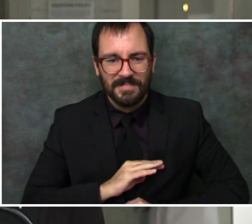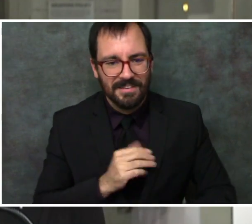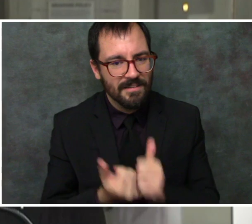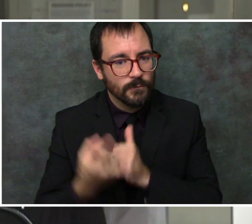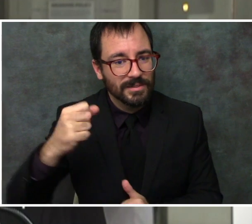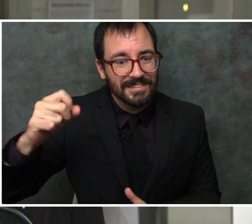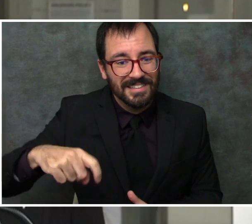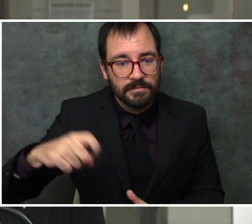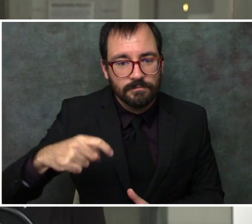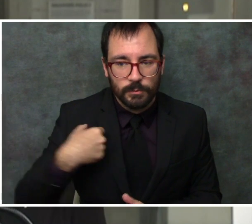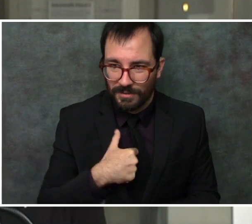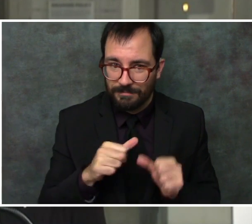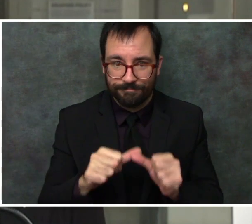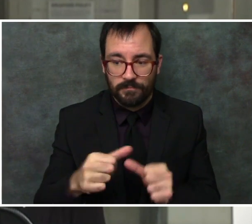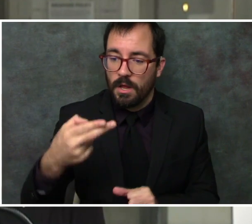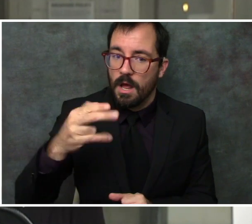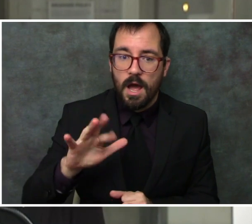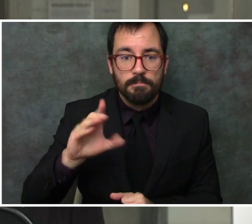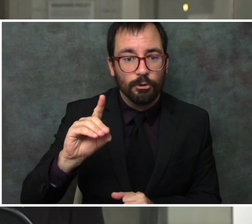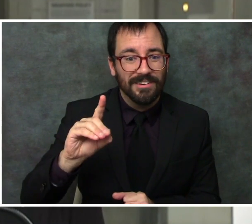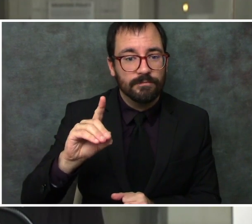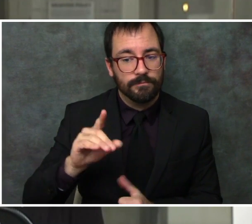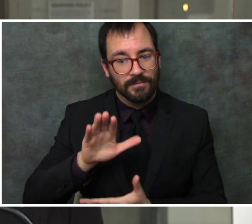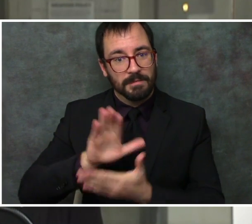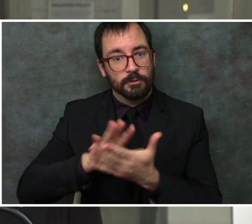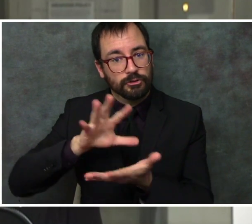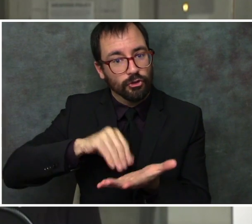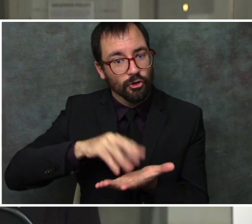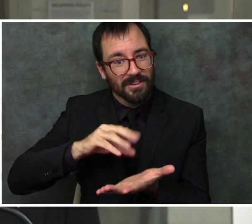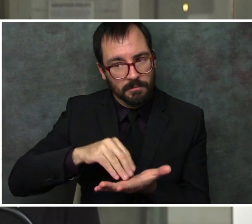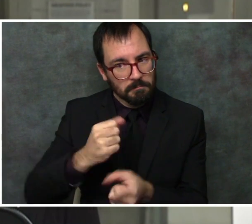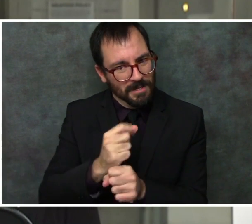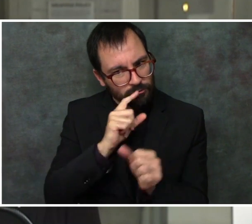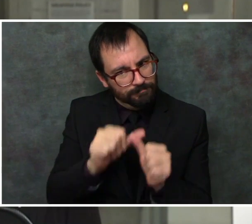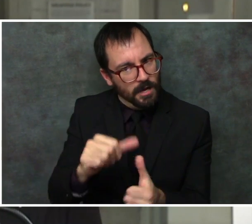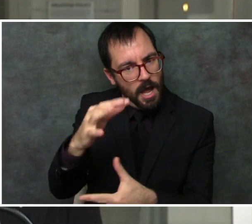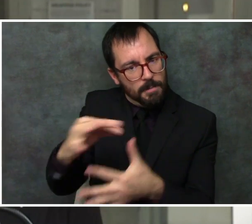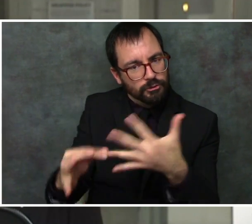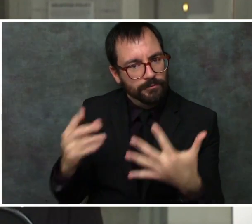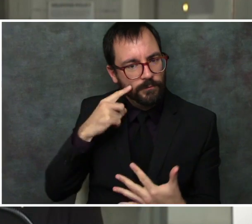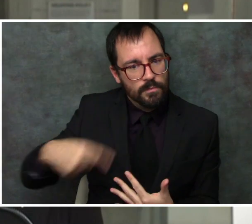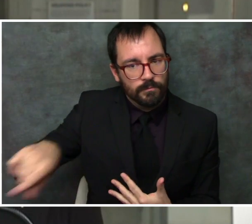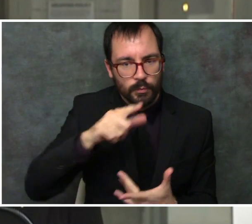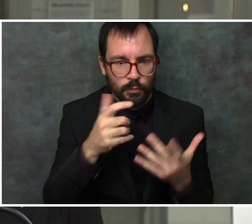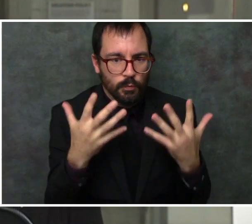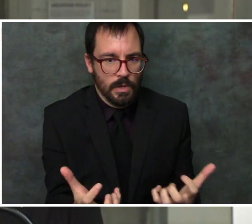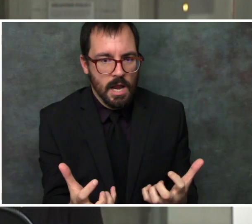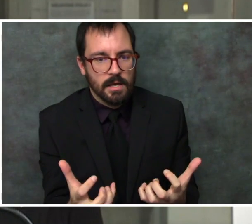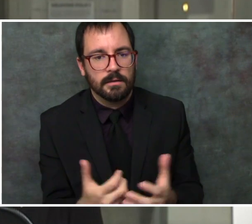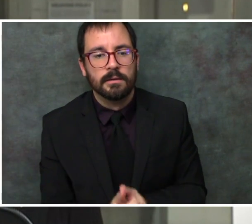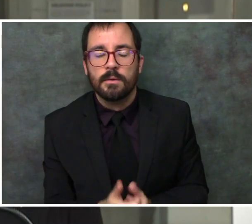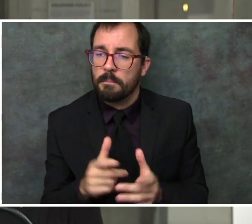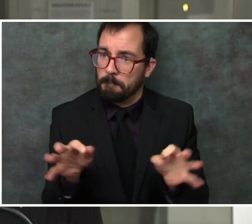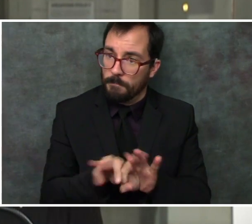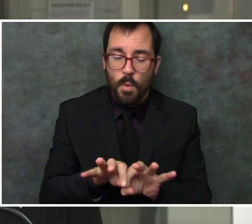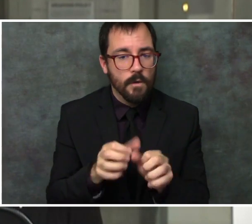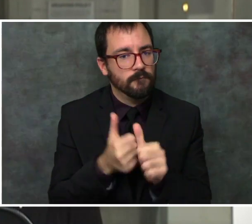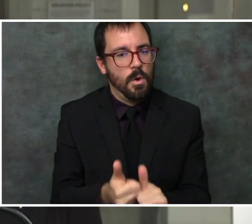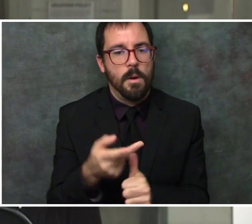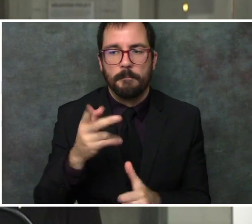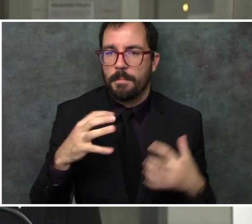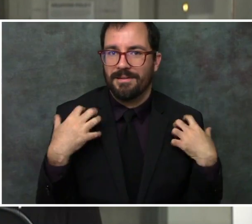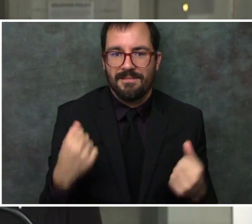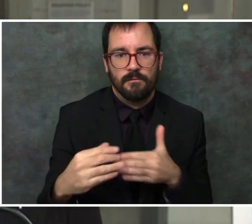needs together. We continue to make hybrid, in-person learning an option for them, as long as the public health guidance supports